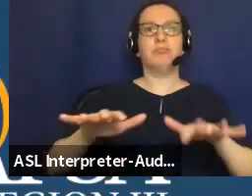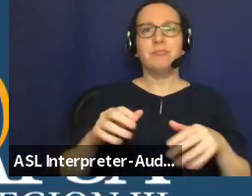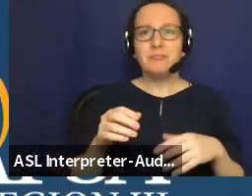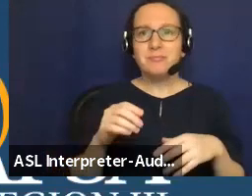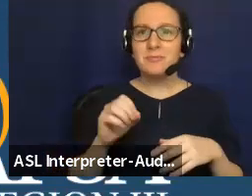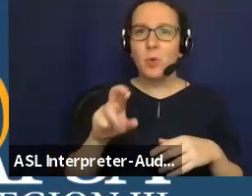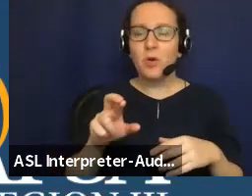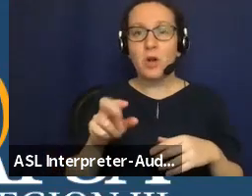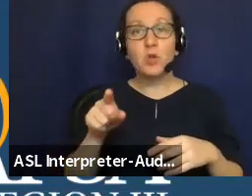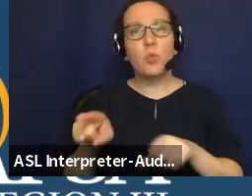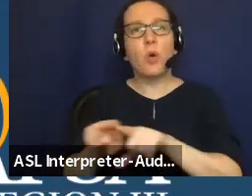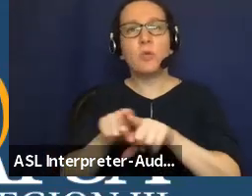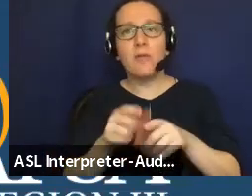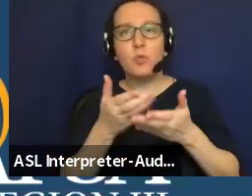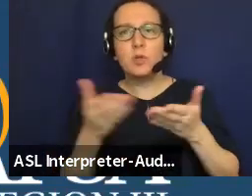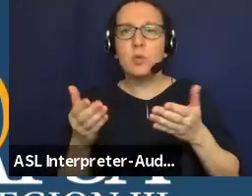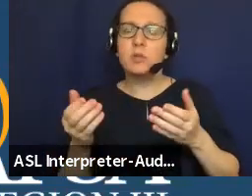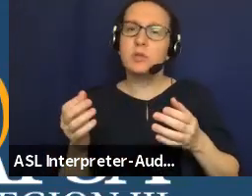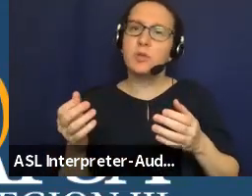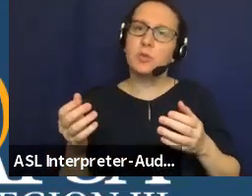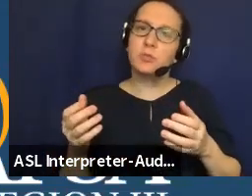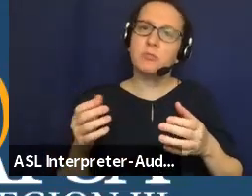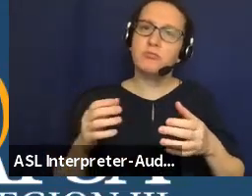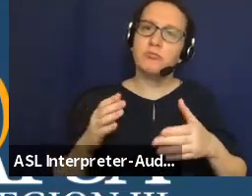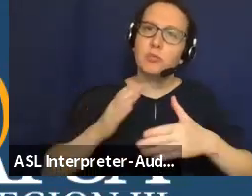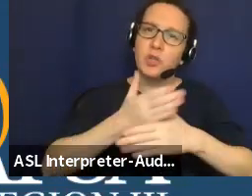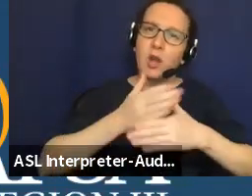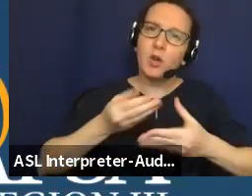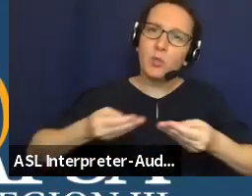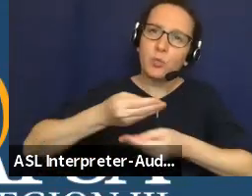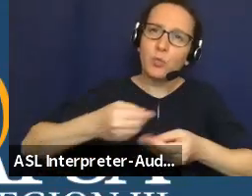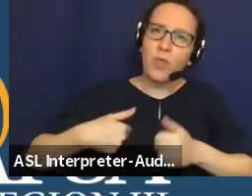jot that in as well, because we'll make sure it get added to the Google Docs.